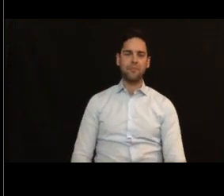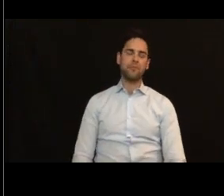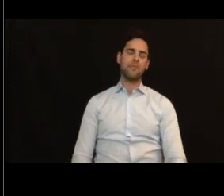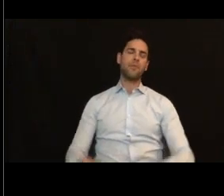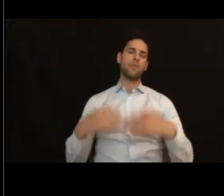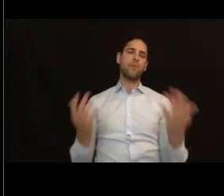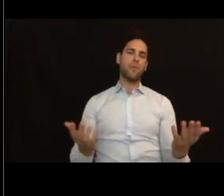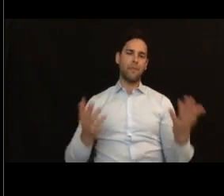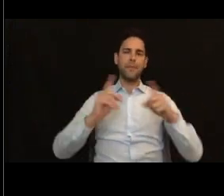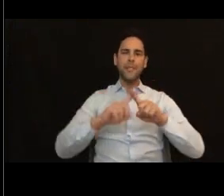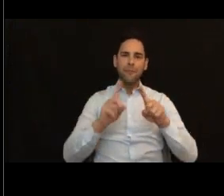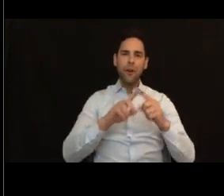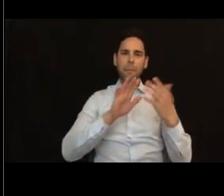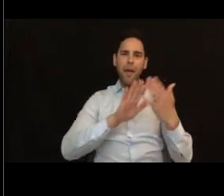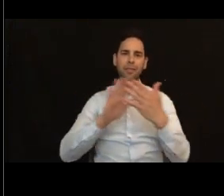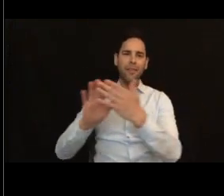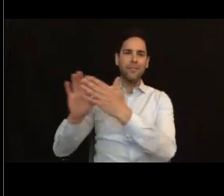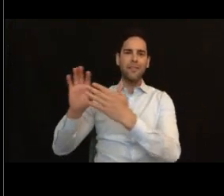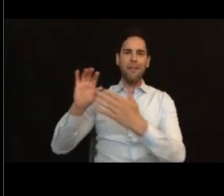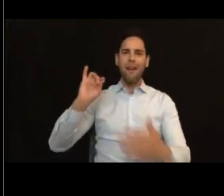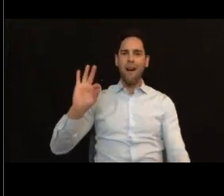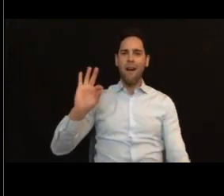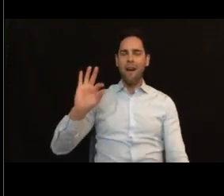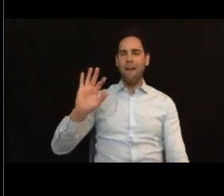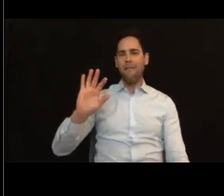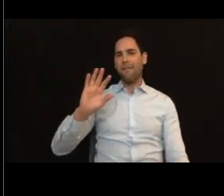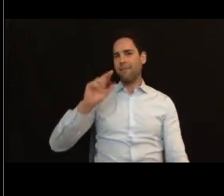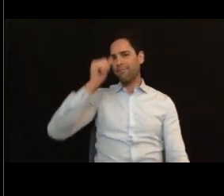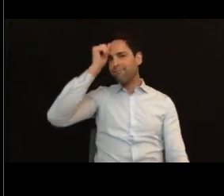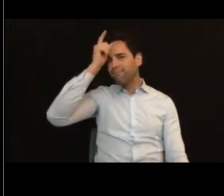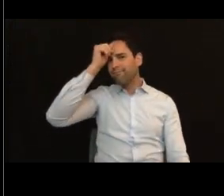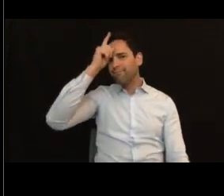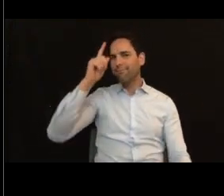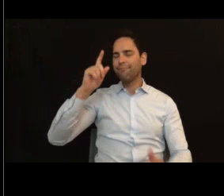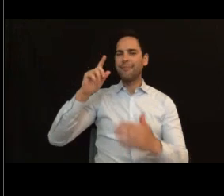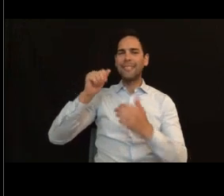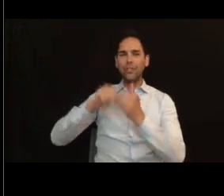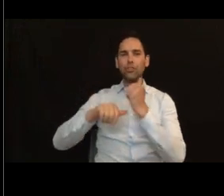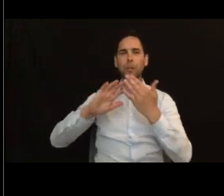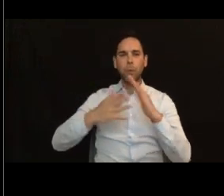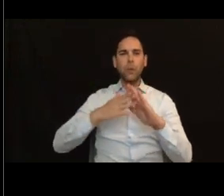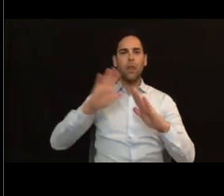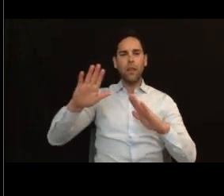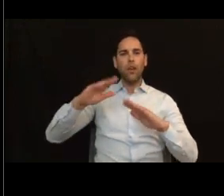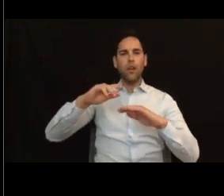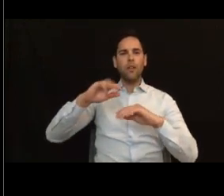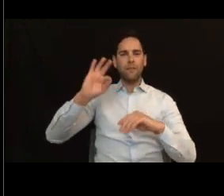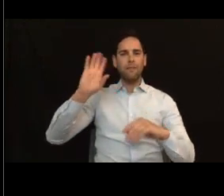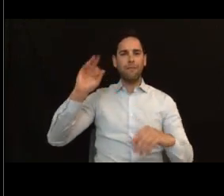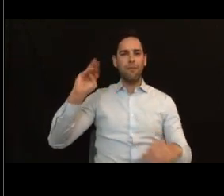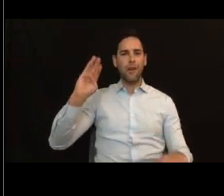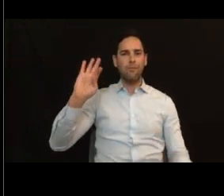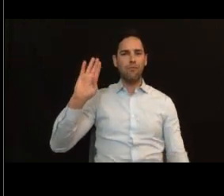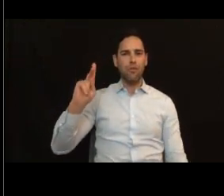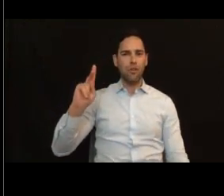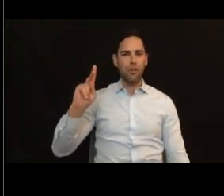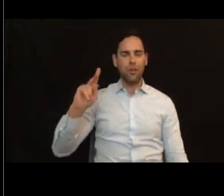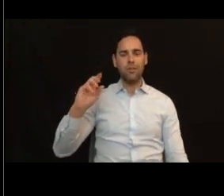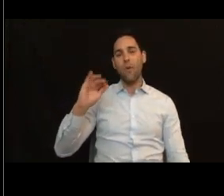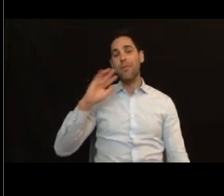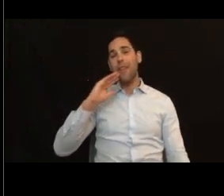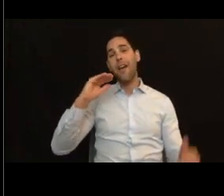getting at what are the epistemological frameworks that the communities are operating under. And this kind of brings us to the question of